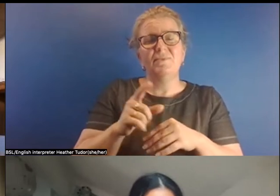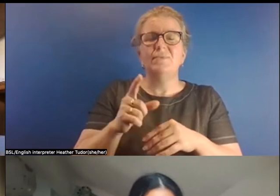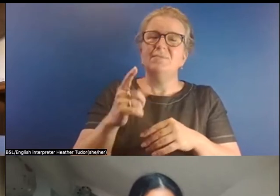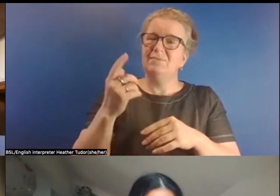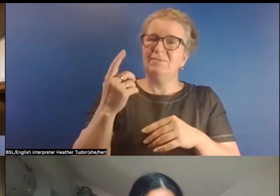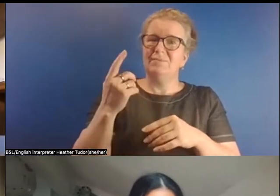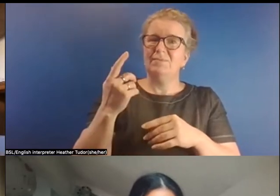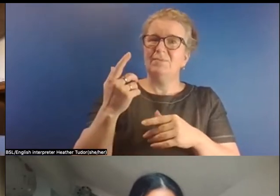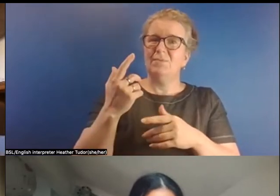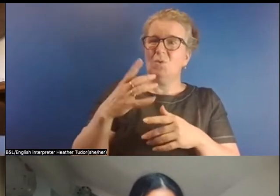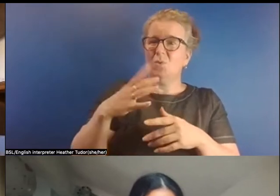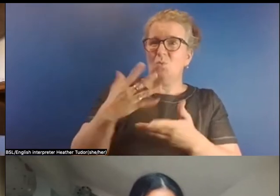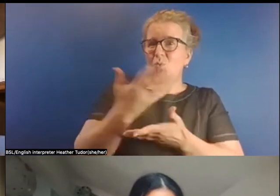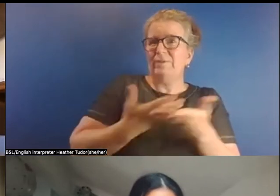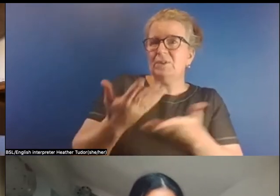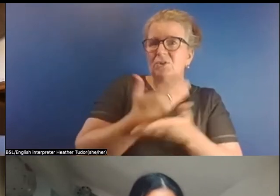that.